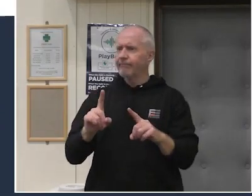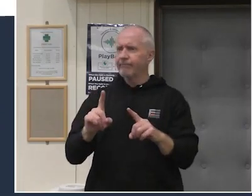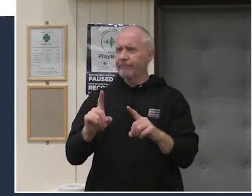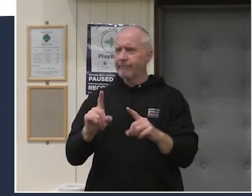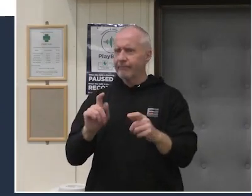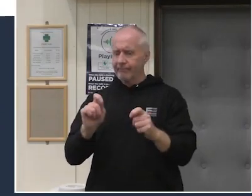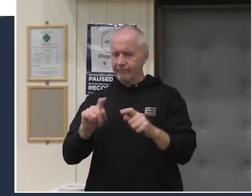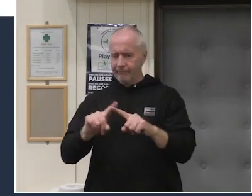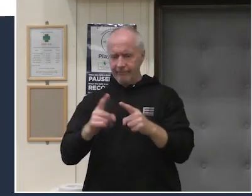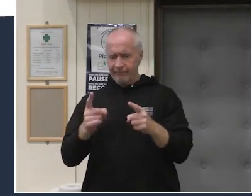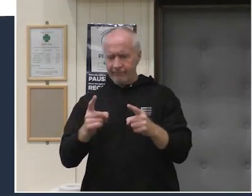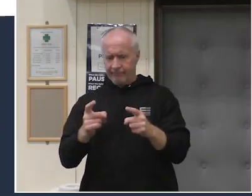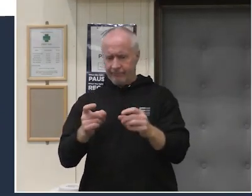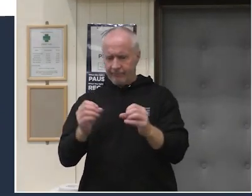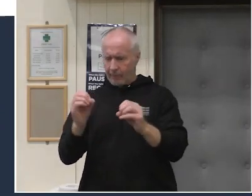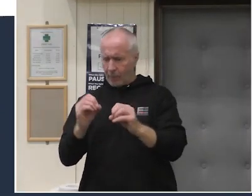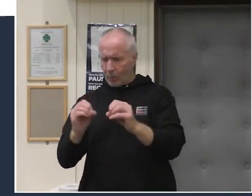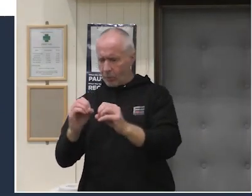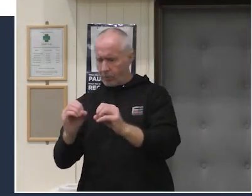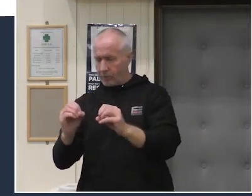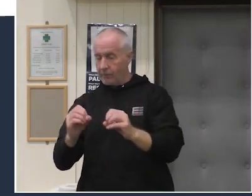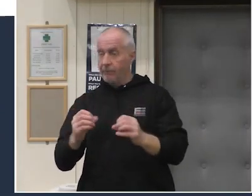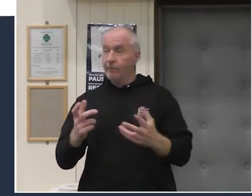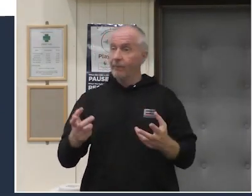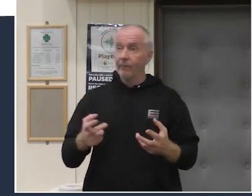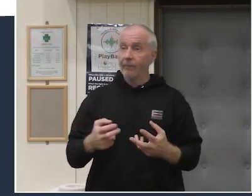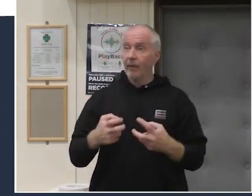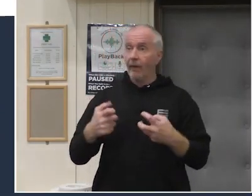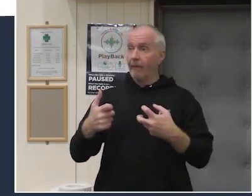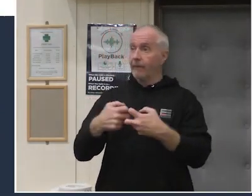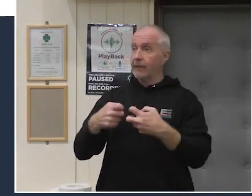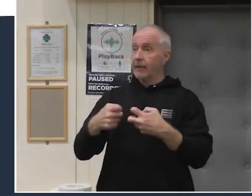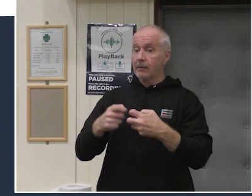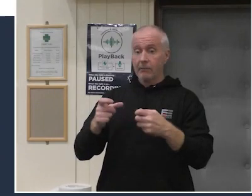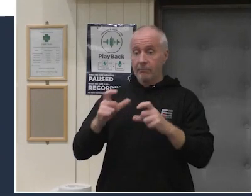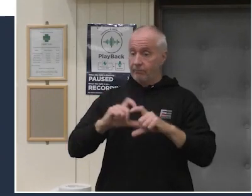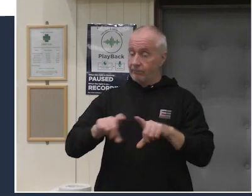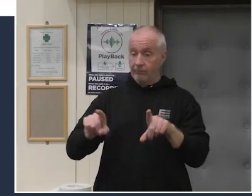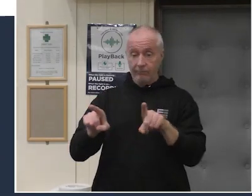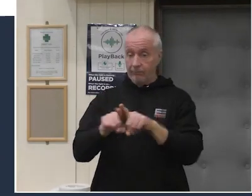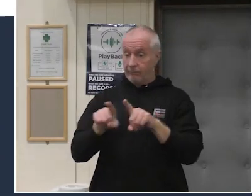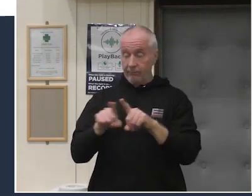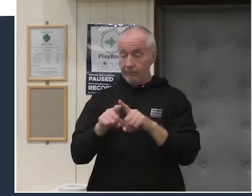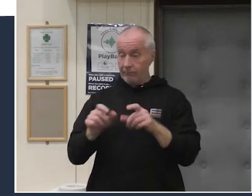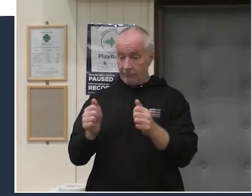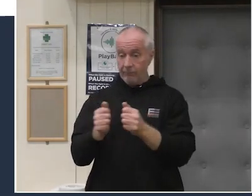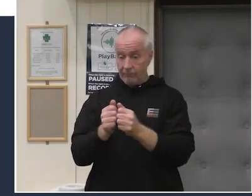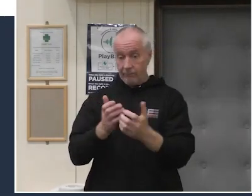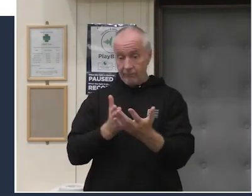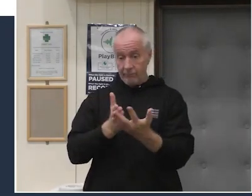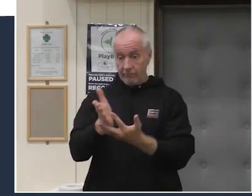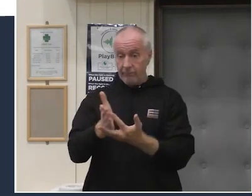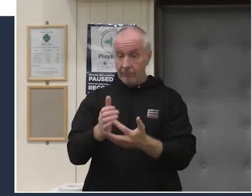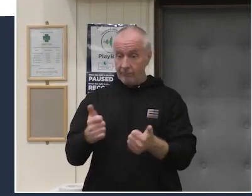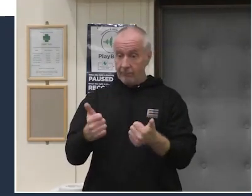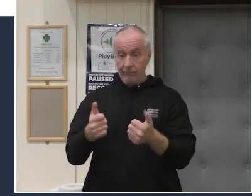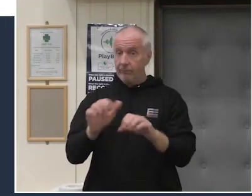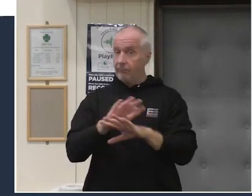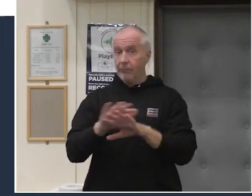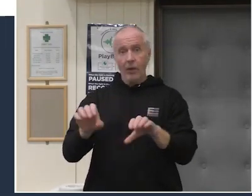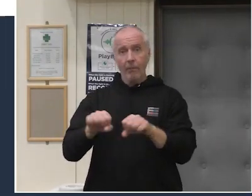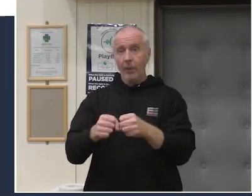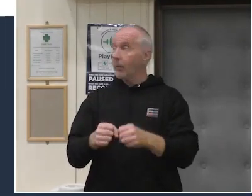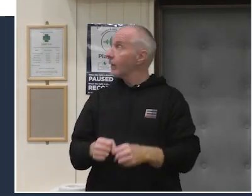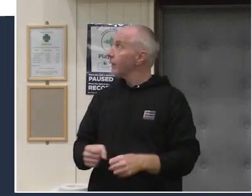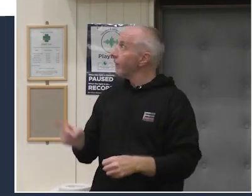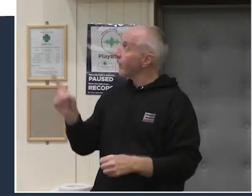So it, again, pretty much works. Physics is not suddenly broken. Now if we have both of these, so what